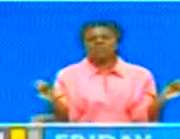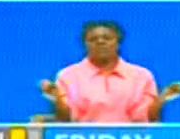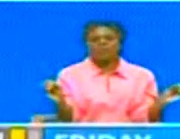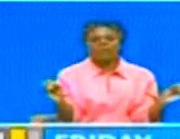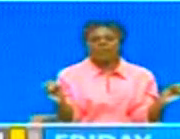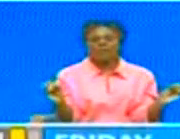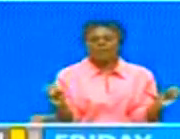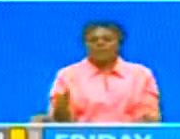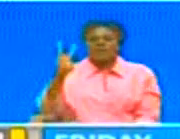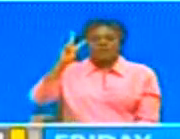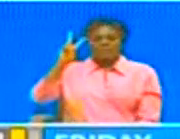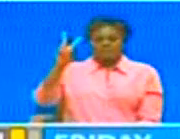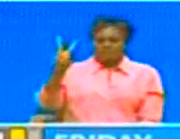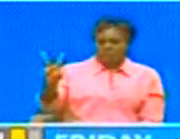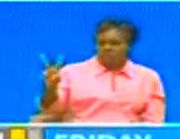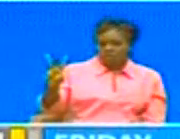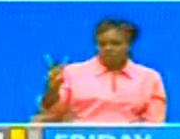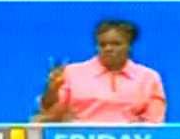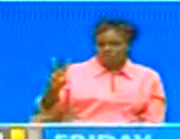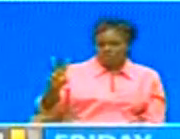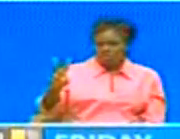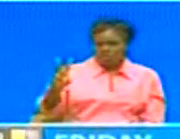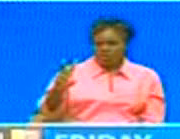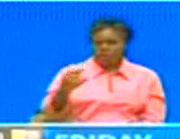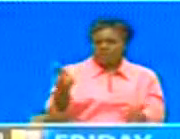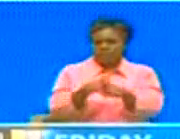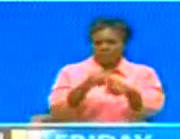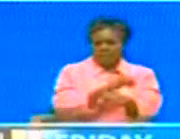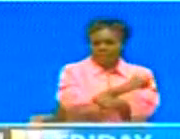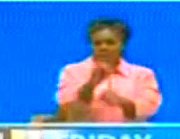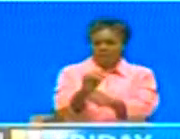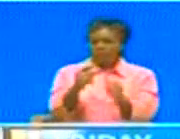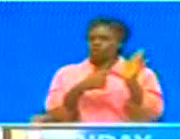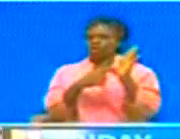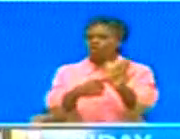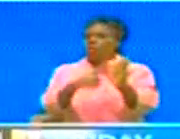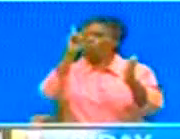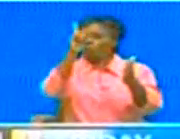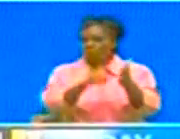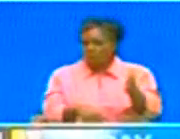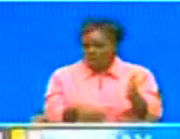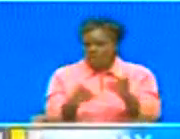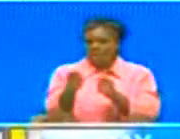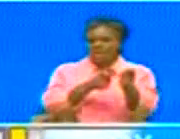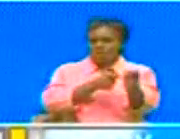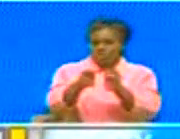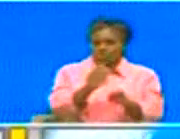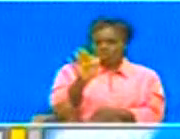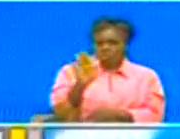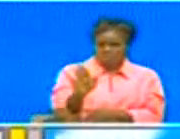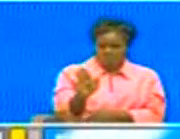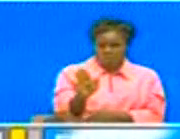So a vision is a directional map that shows you, guides you, is a